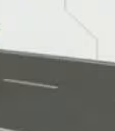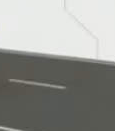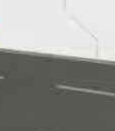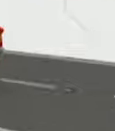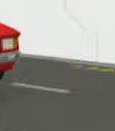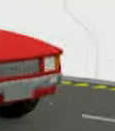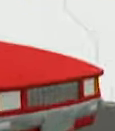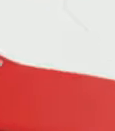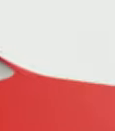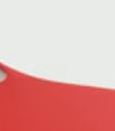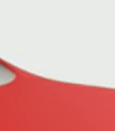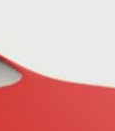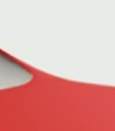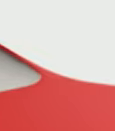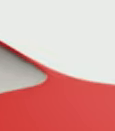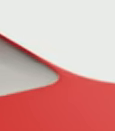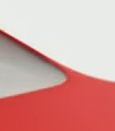Don't eat or drink.